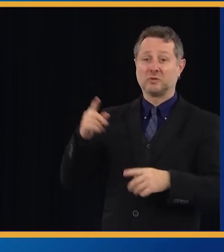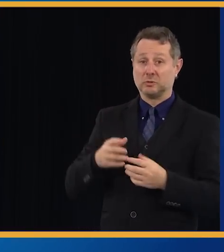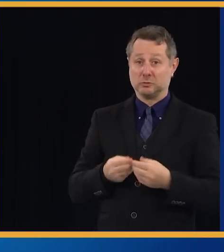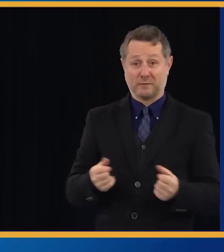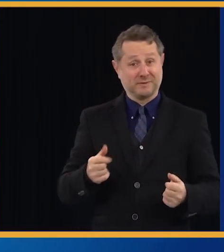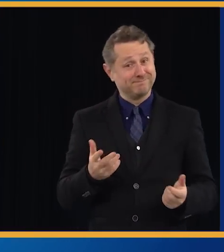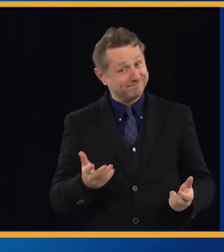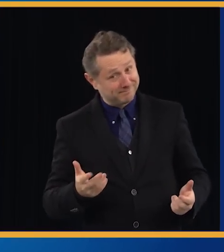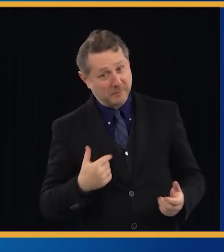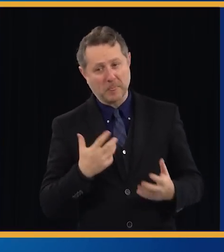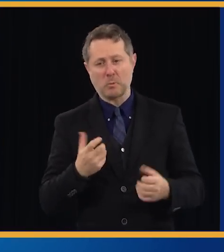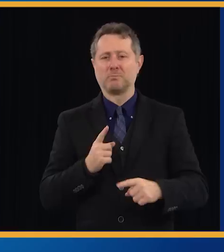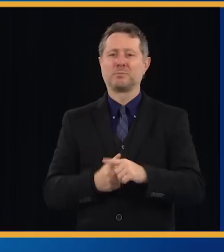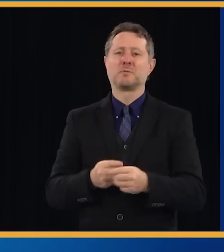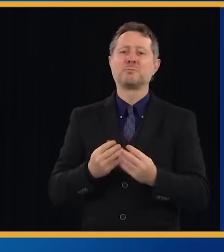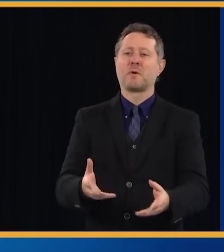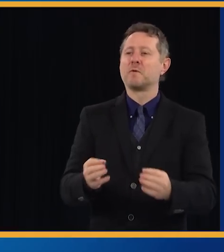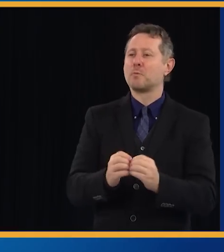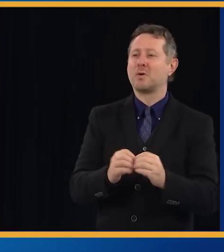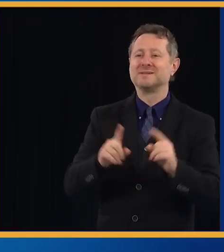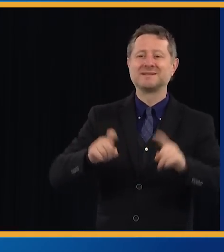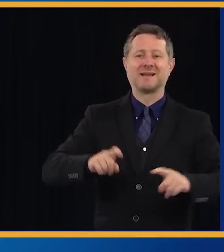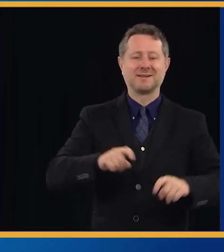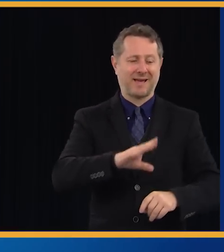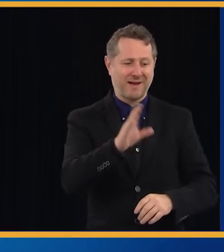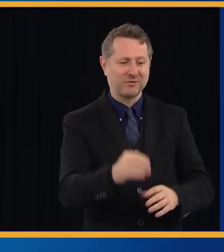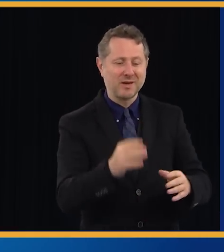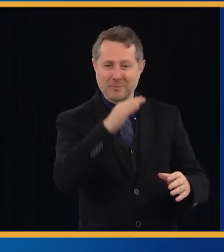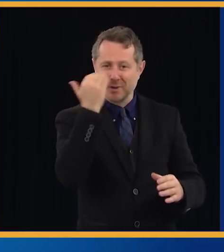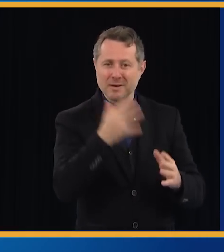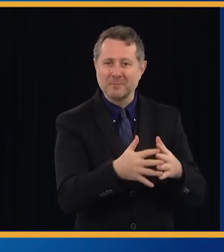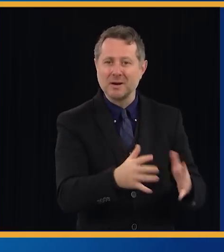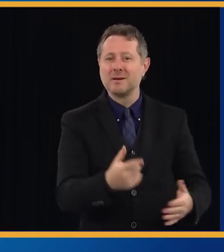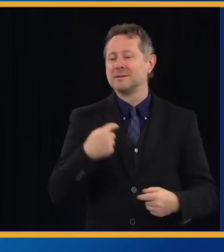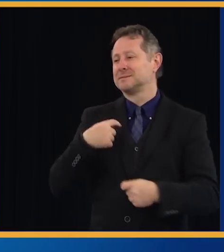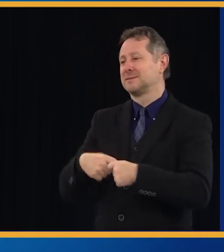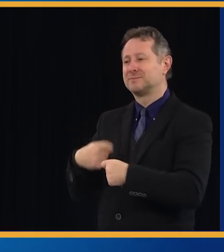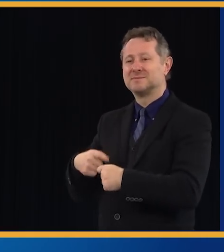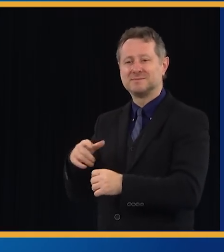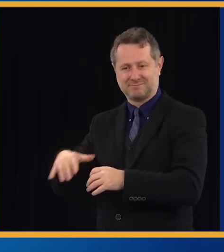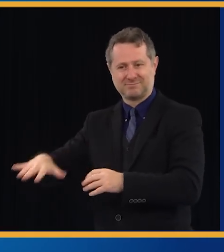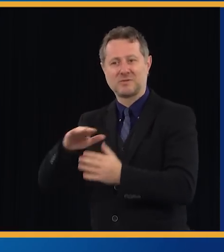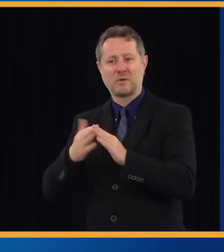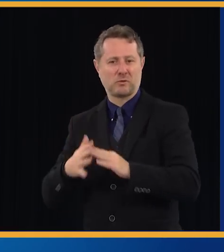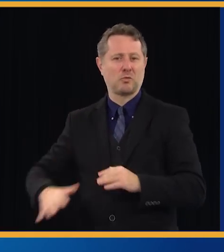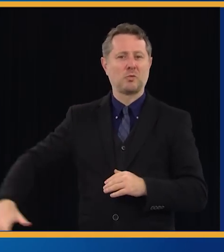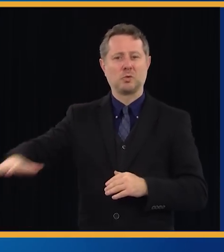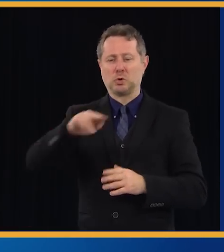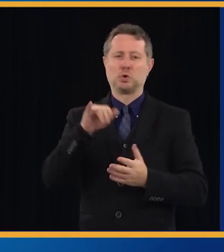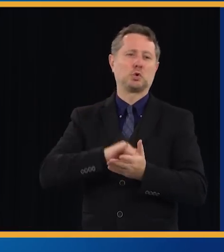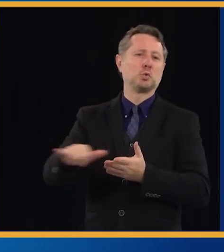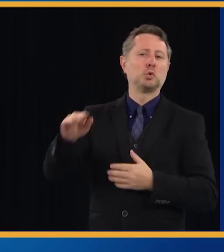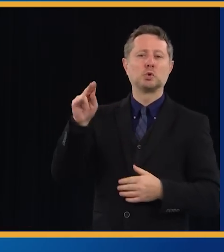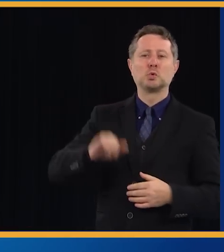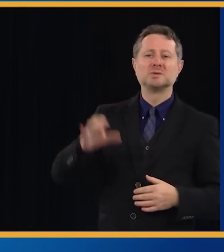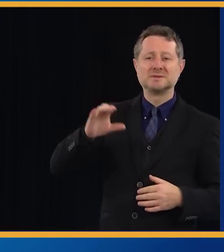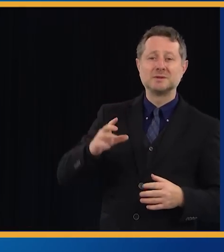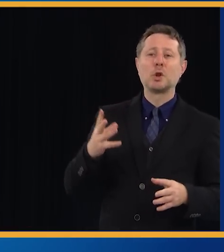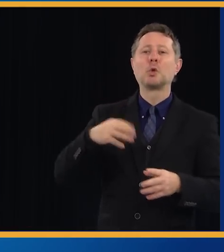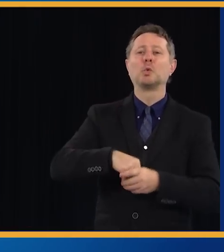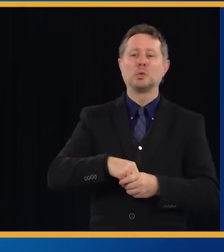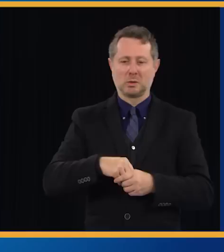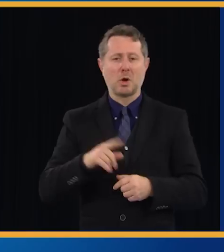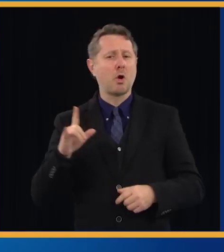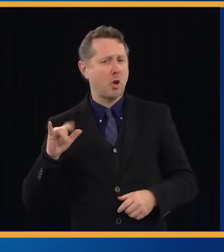testing in African American and Latino communities all through the New York City area, including Long Island after